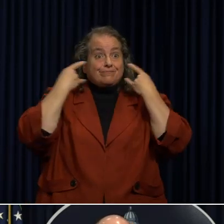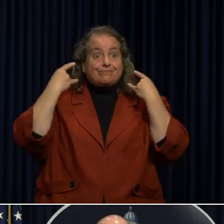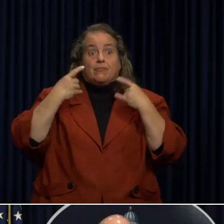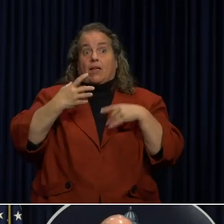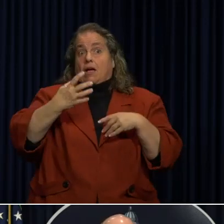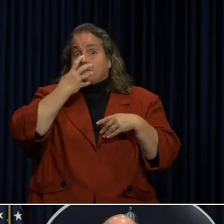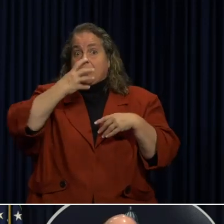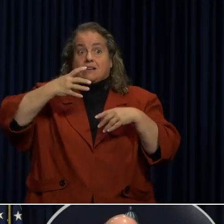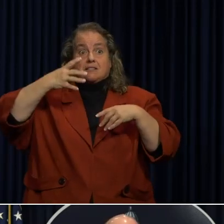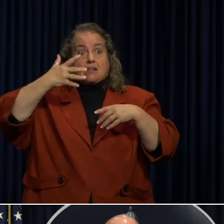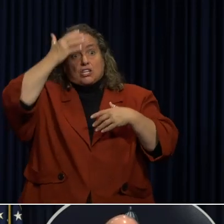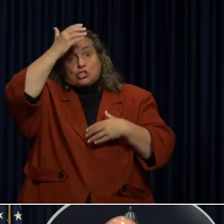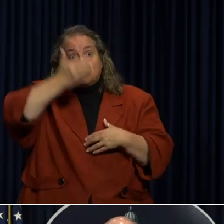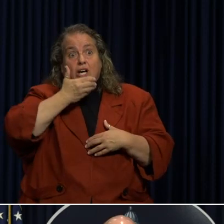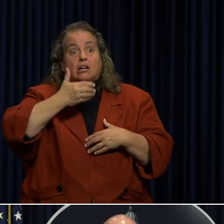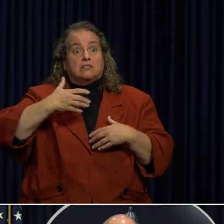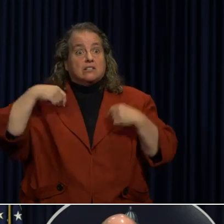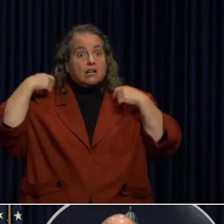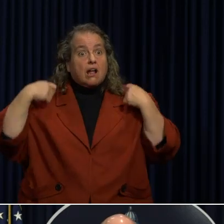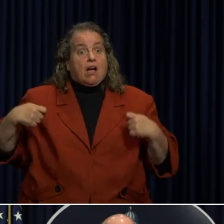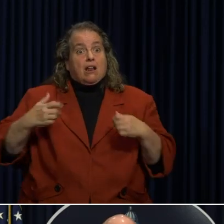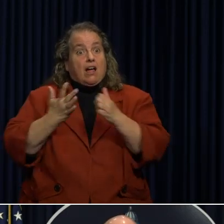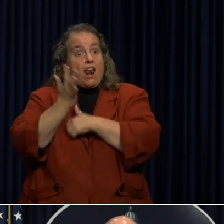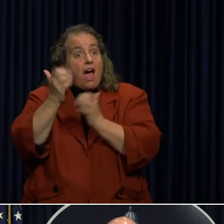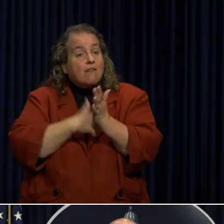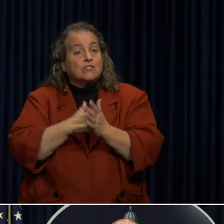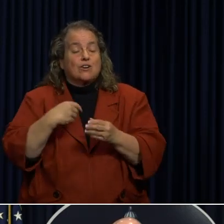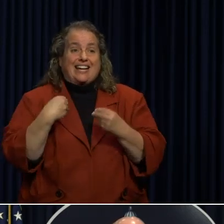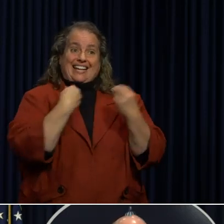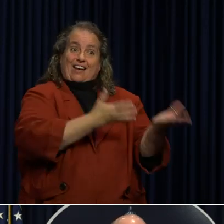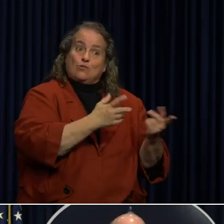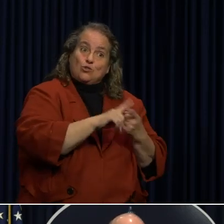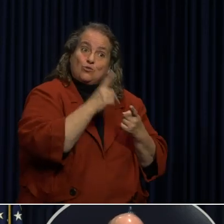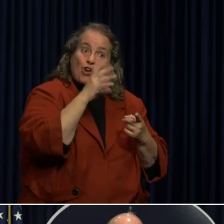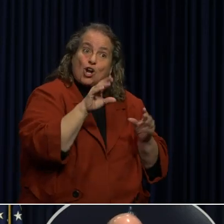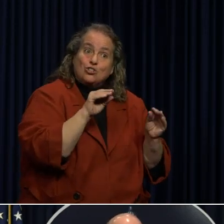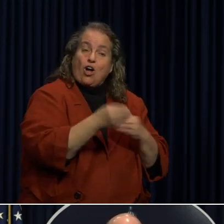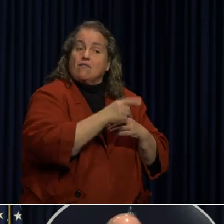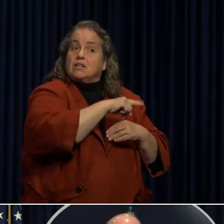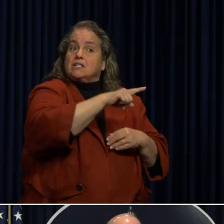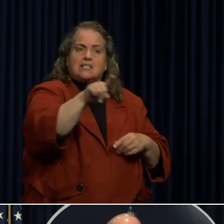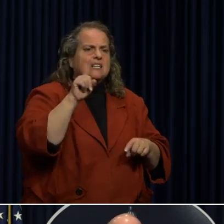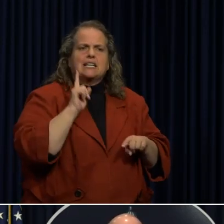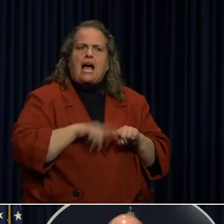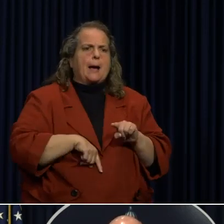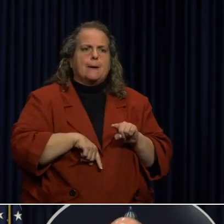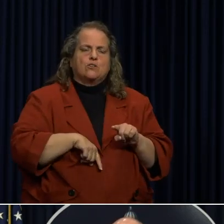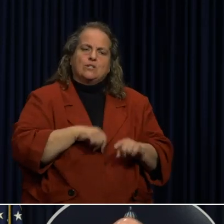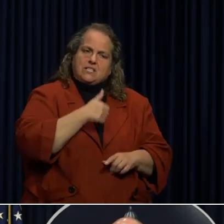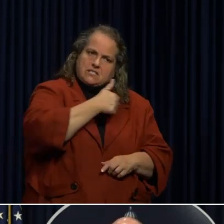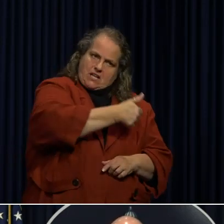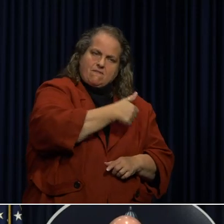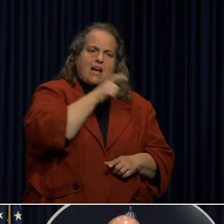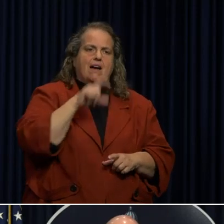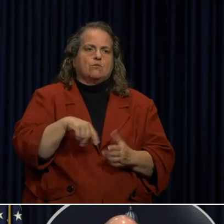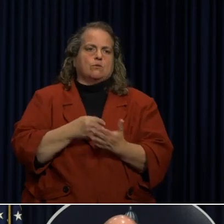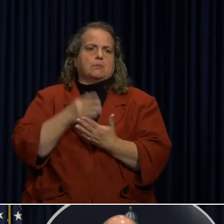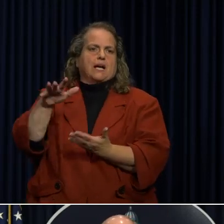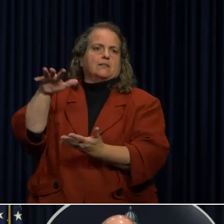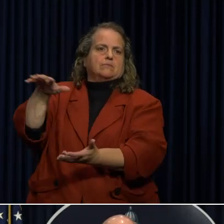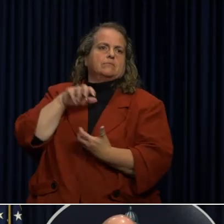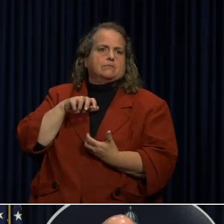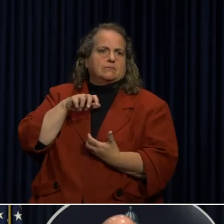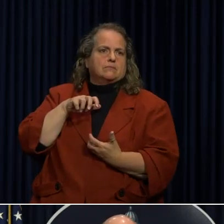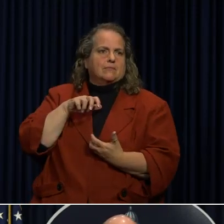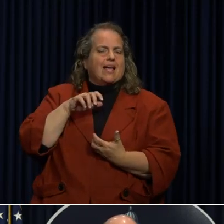because we still need to have it on hand to help support people and institutions if we have a surge of coronavirus. And we will still work to try to support